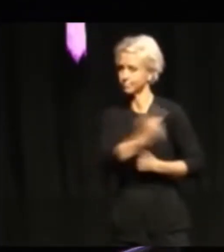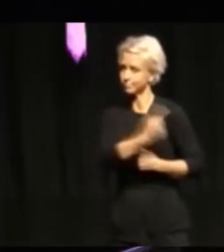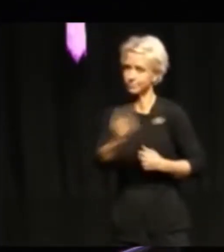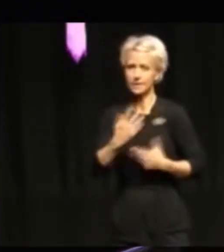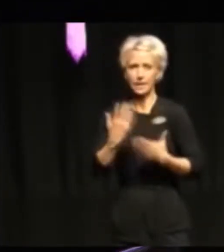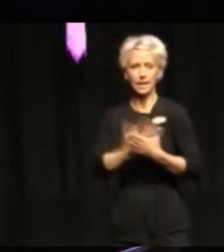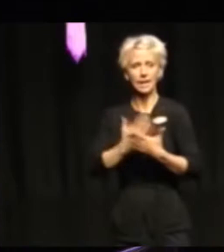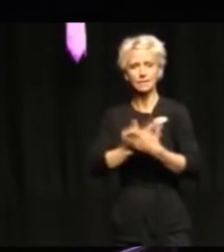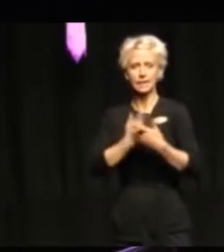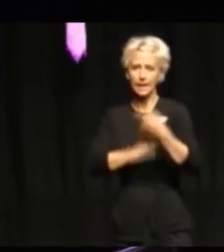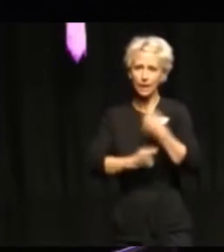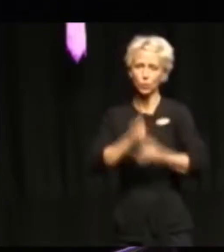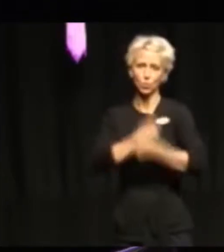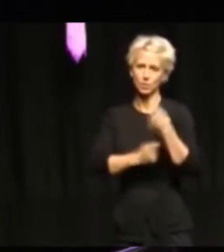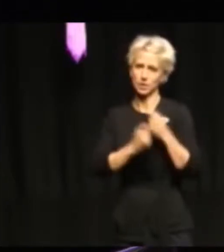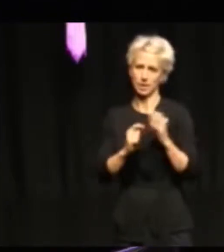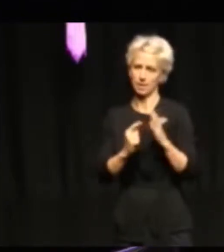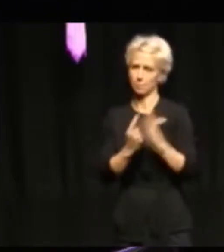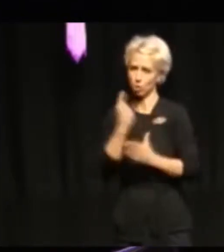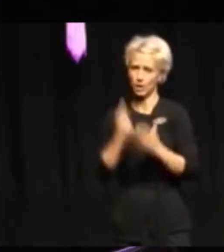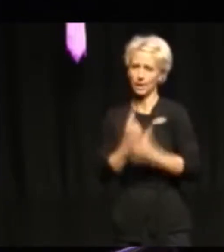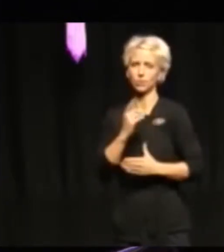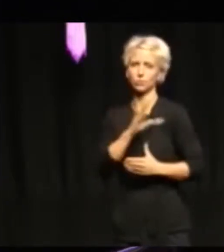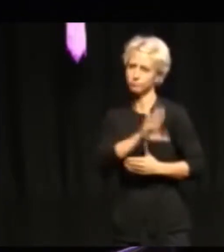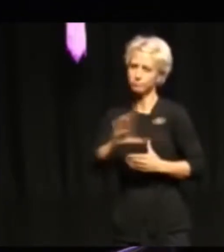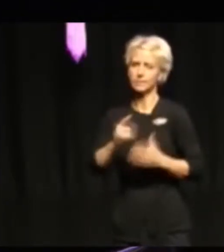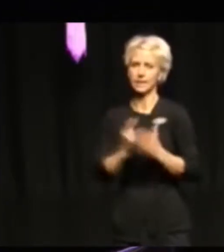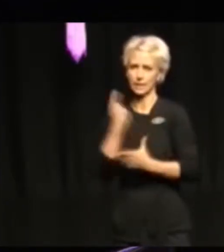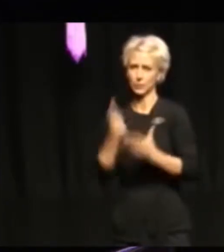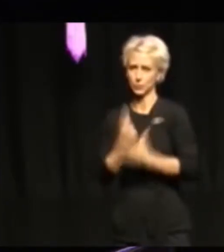resources. It's worth